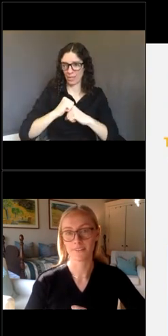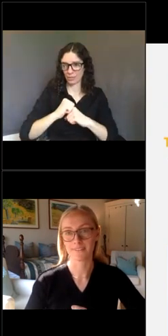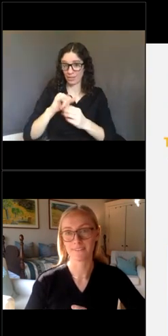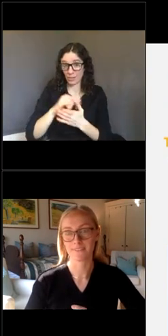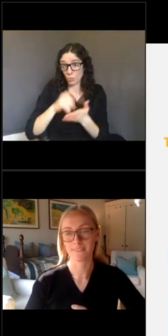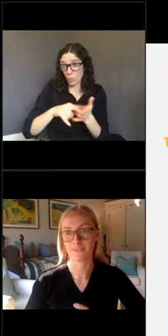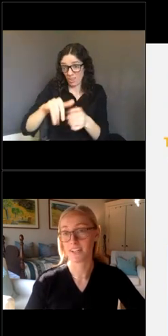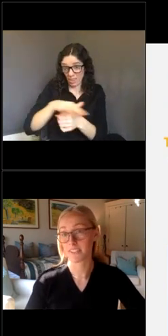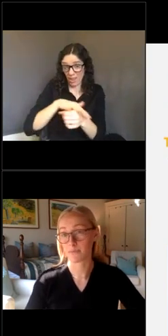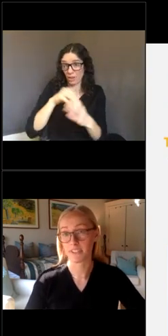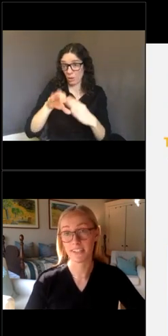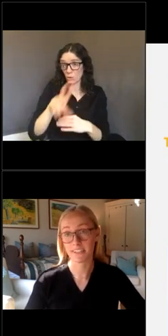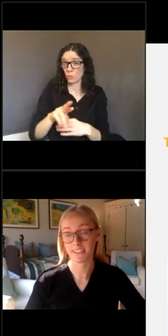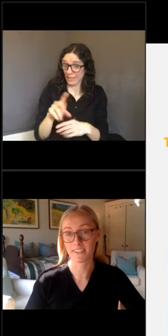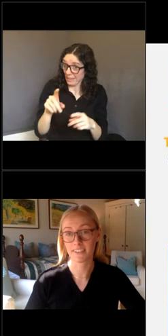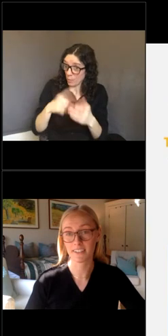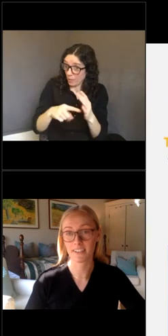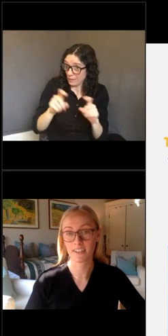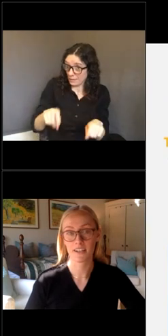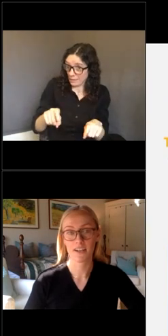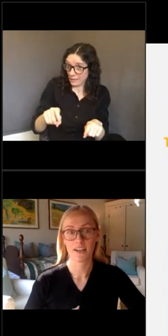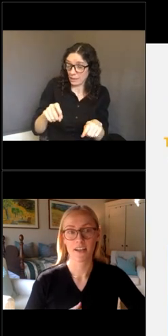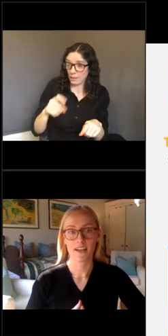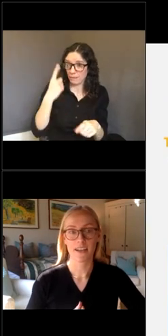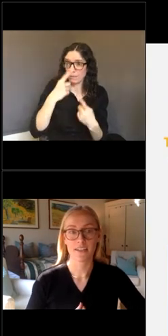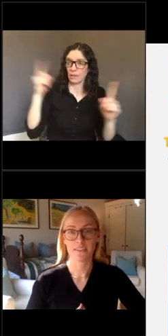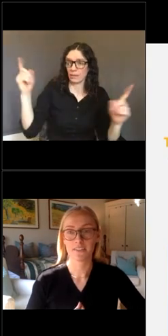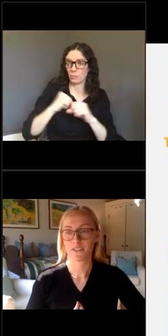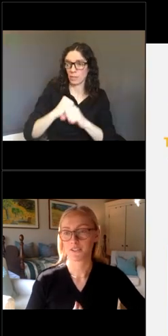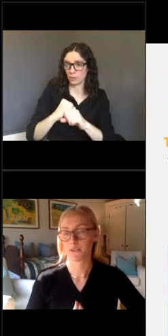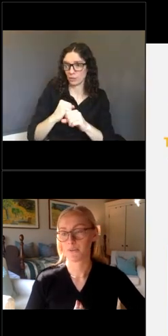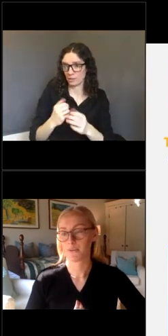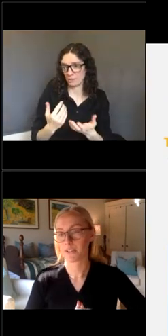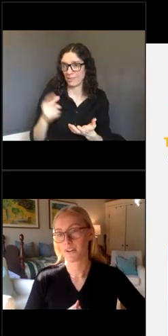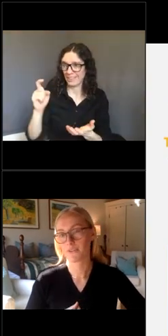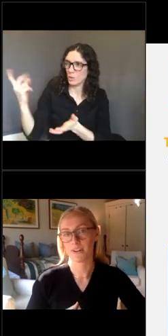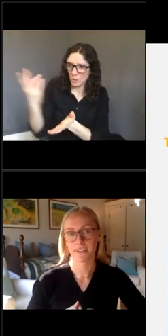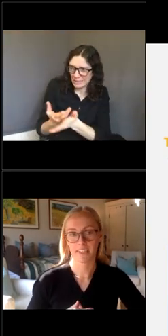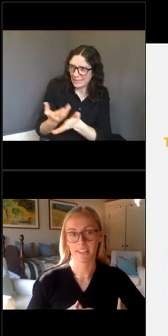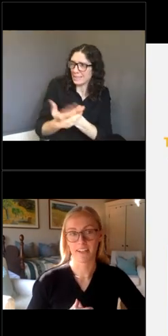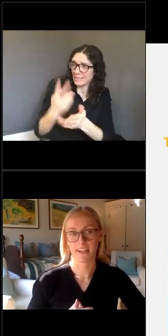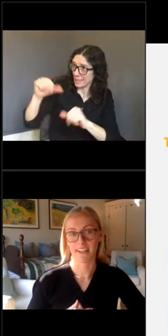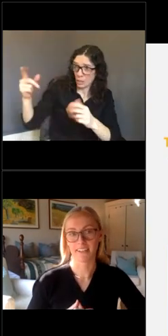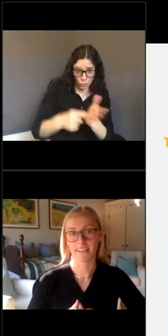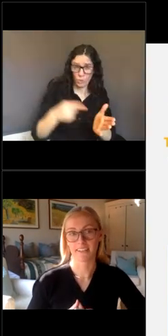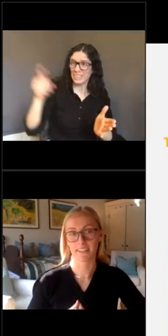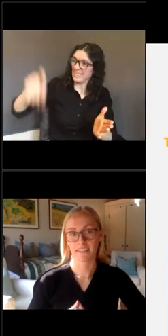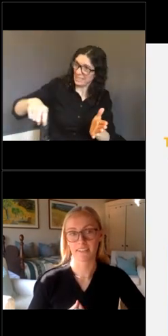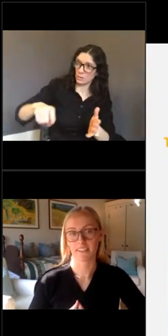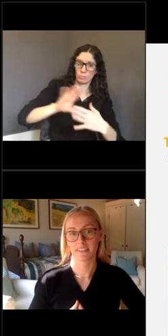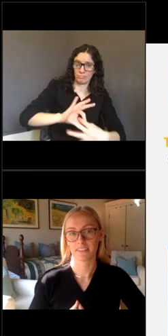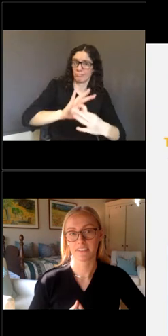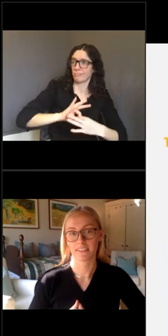for effective protections. And so what we're looking at overall here